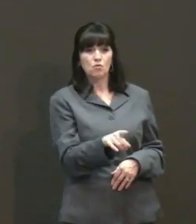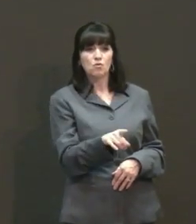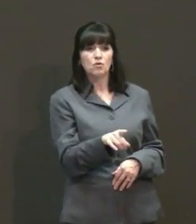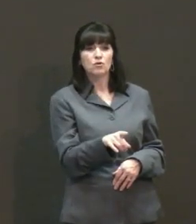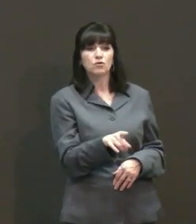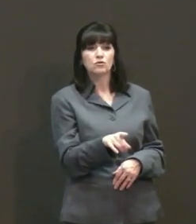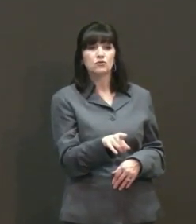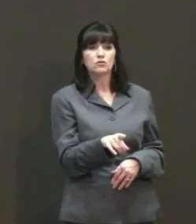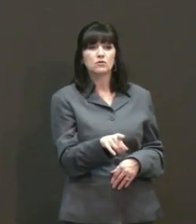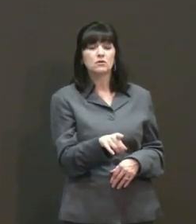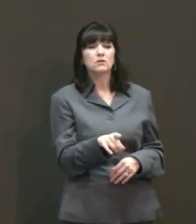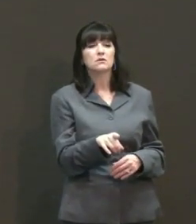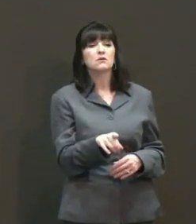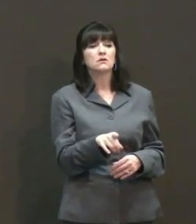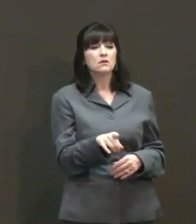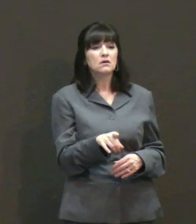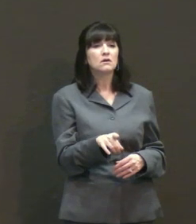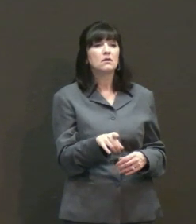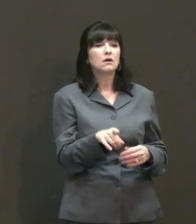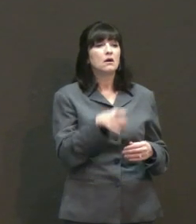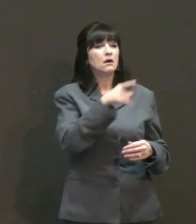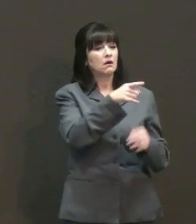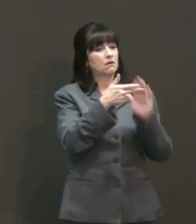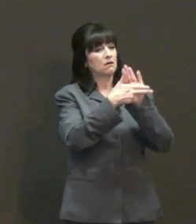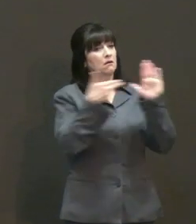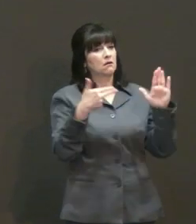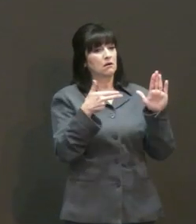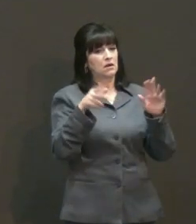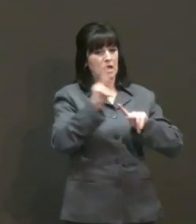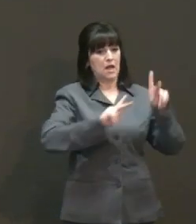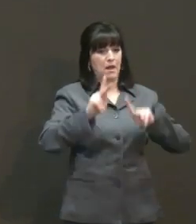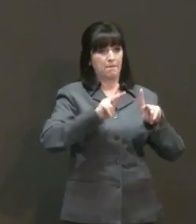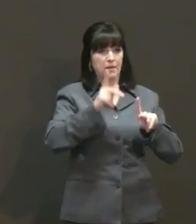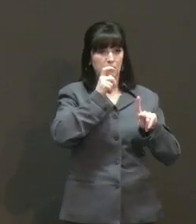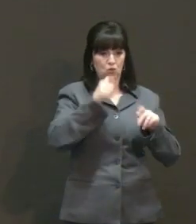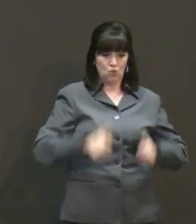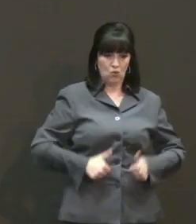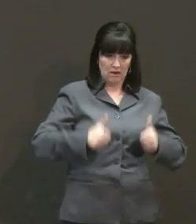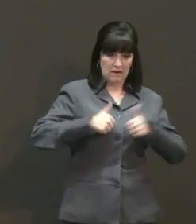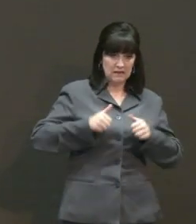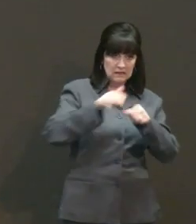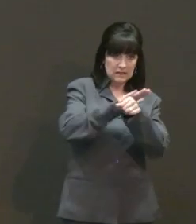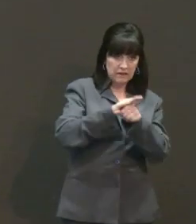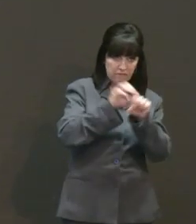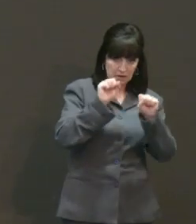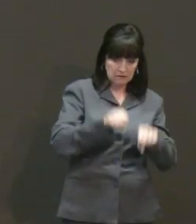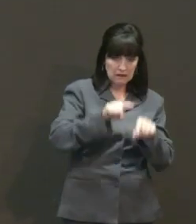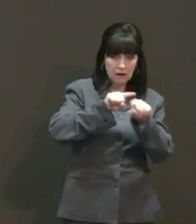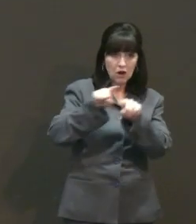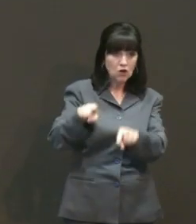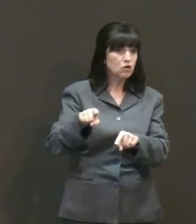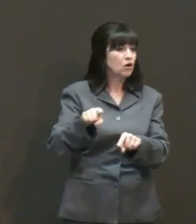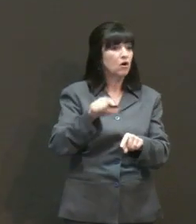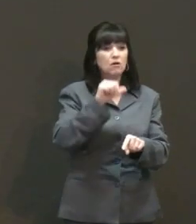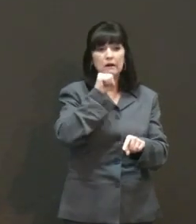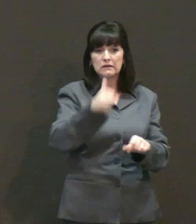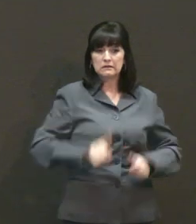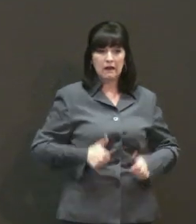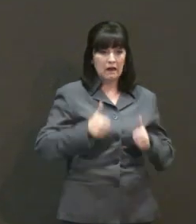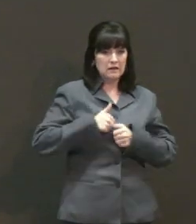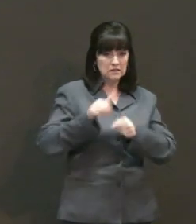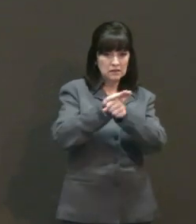the definition of resident or non-resident relates to whether you're a resident of Newcastle or a resident of